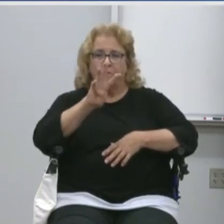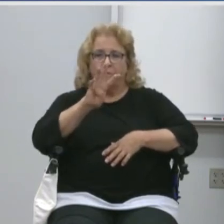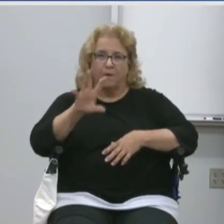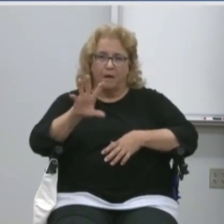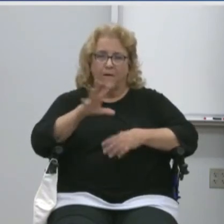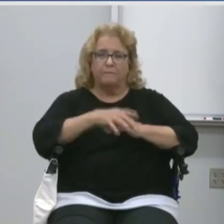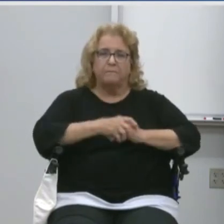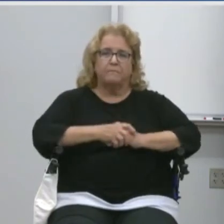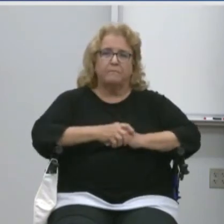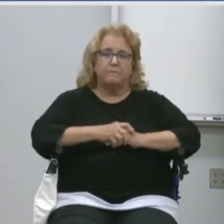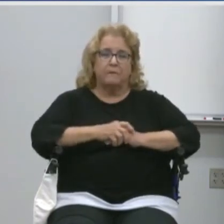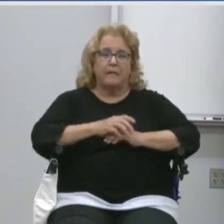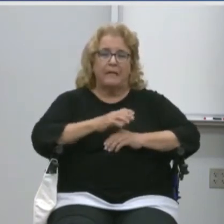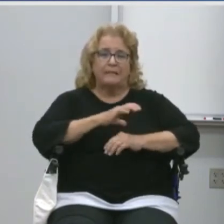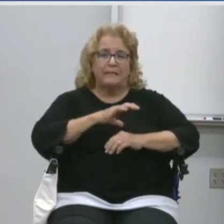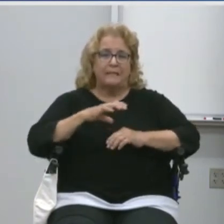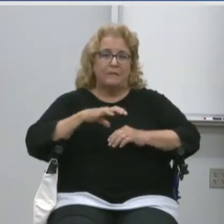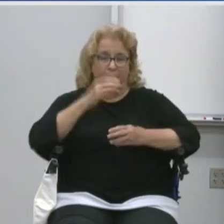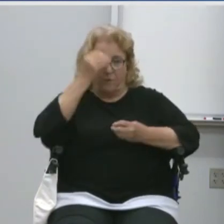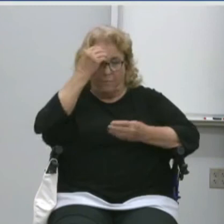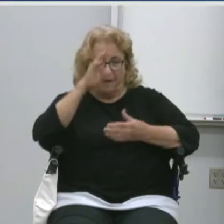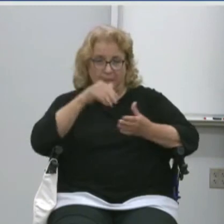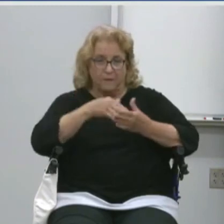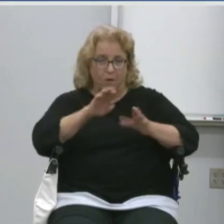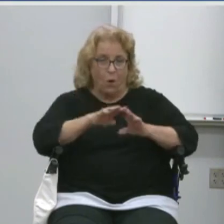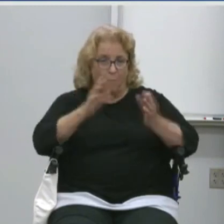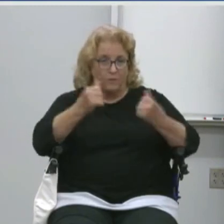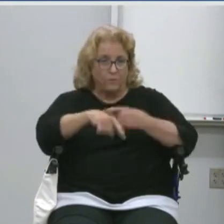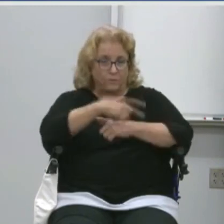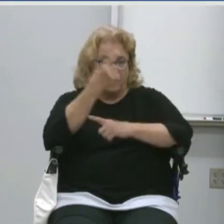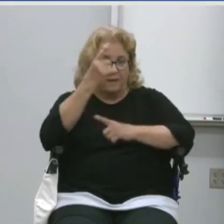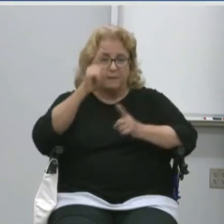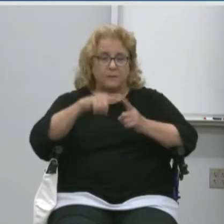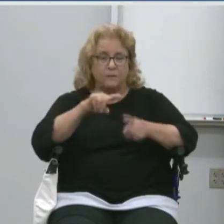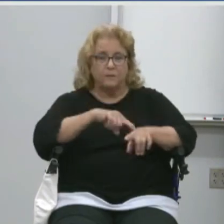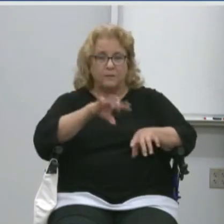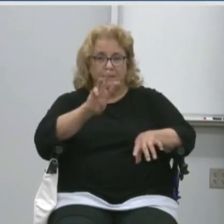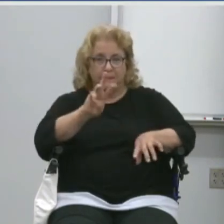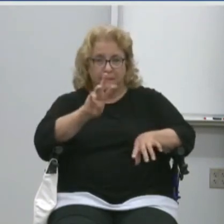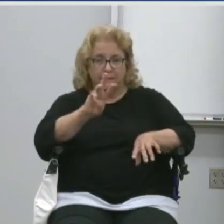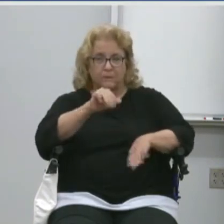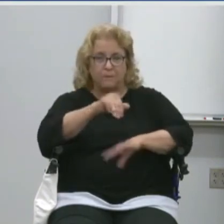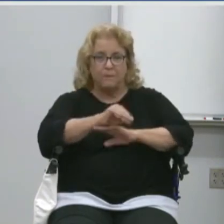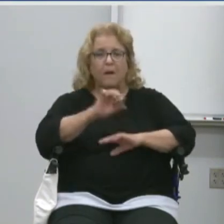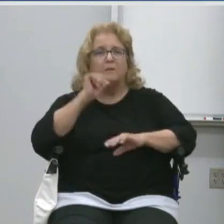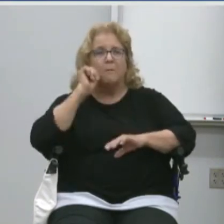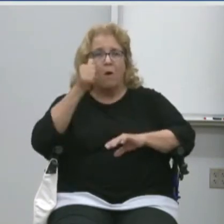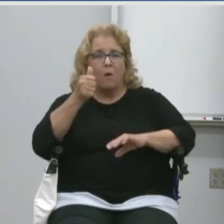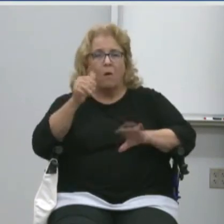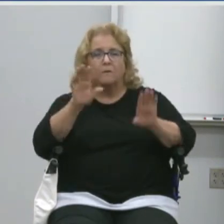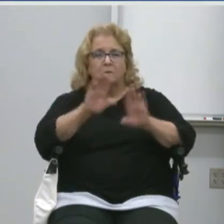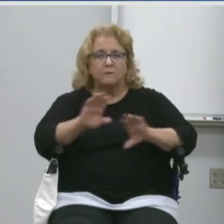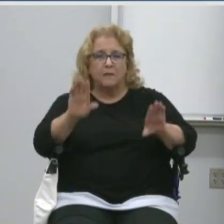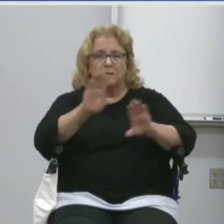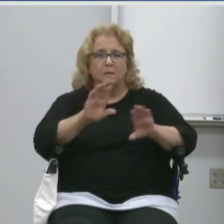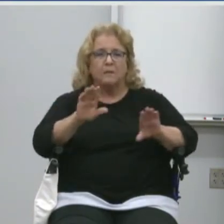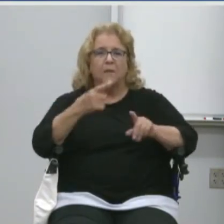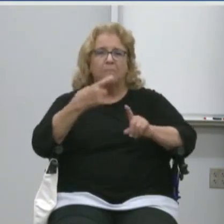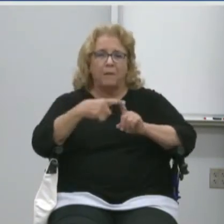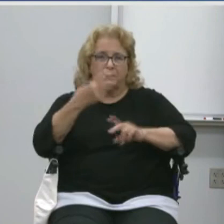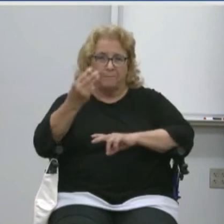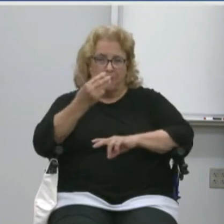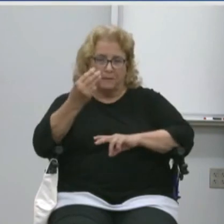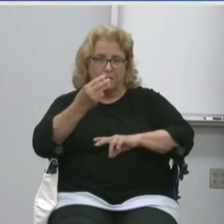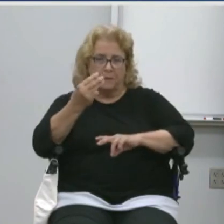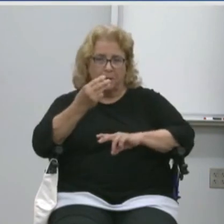866-345-0345. The Citizens Information Center will be open today through 6 p.m., then again tomorrow, Sunday, and then also Monday